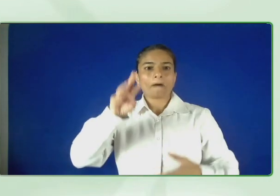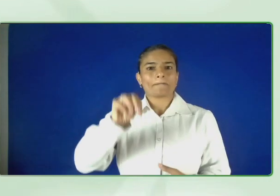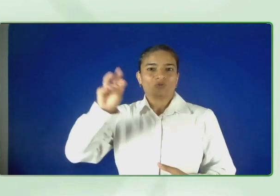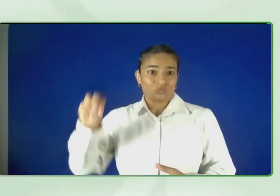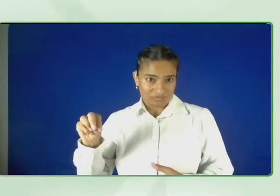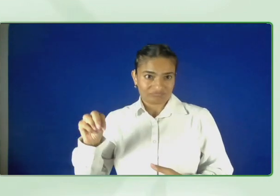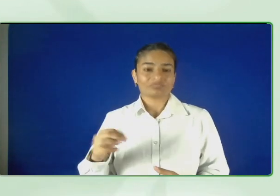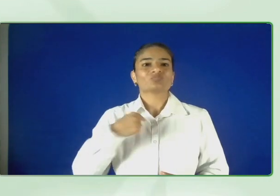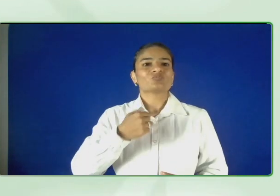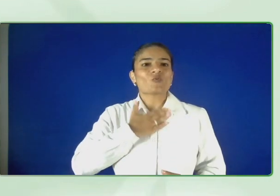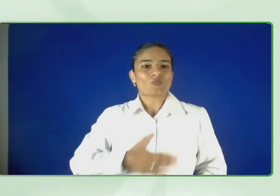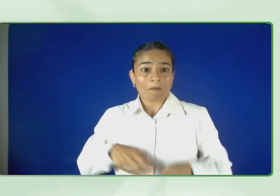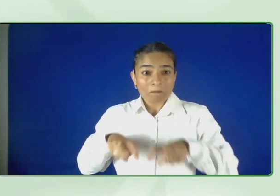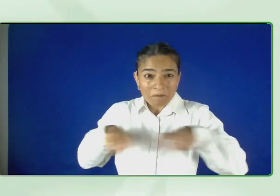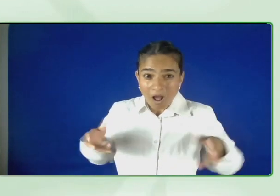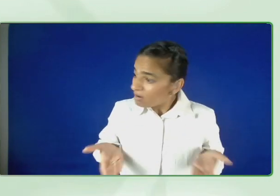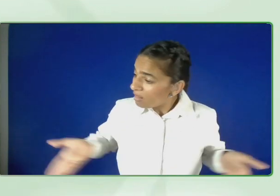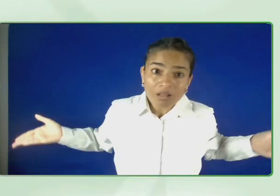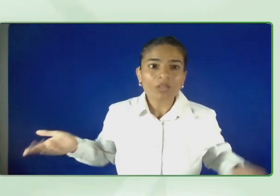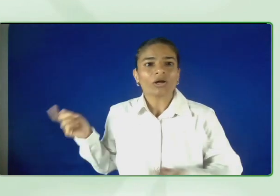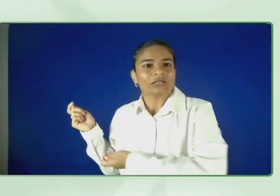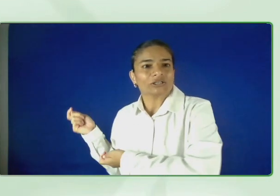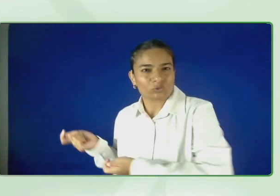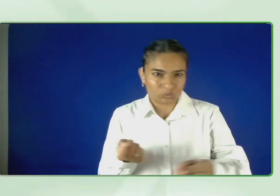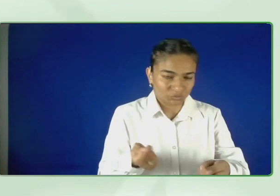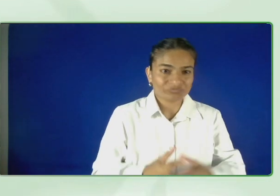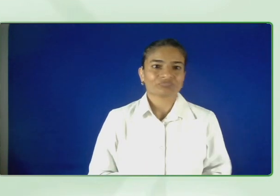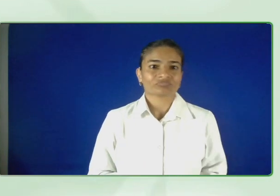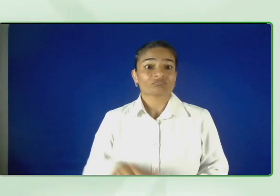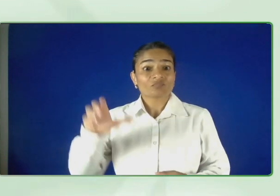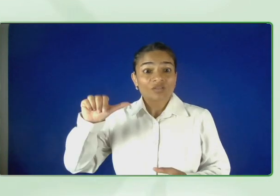panel today, so we'll start with Allie.